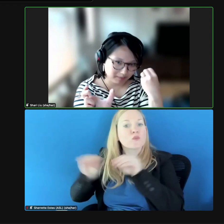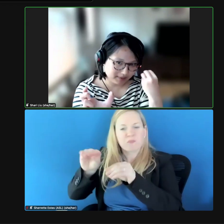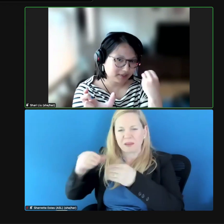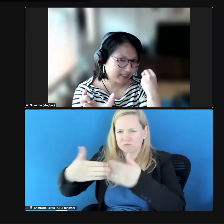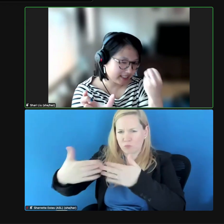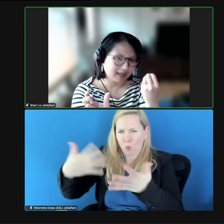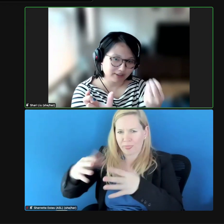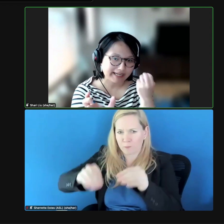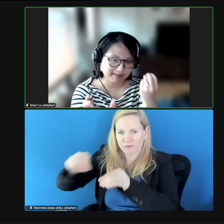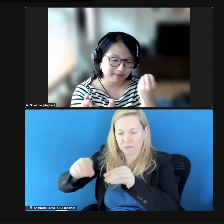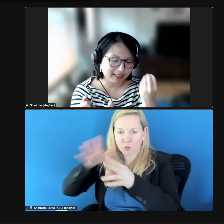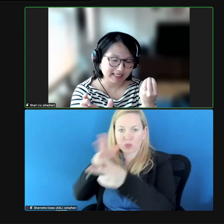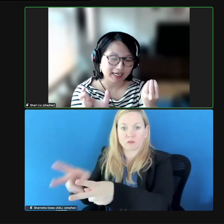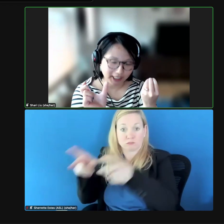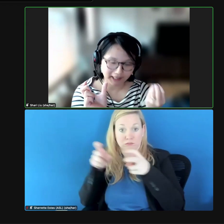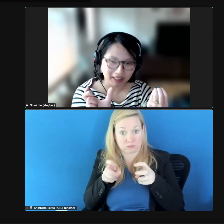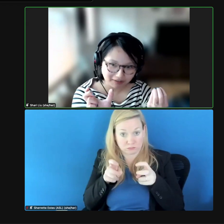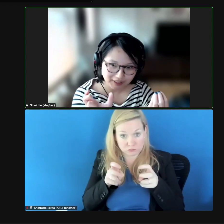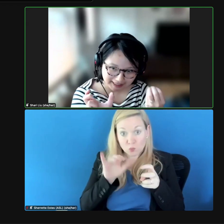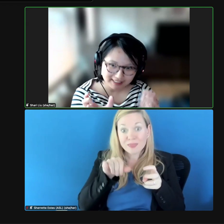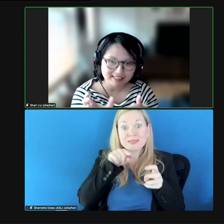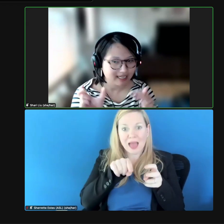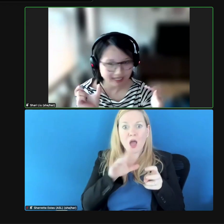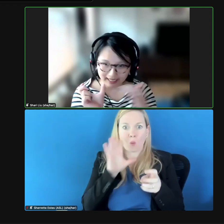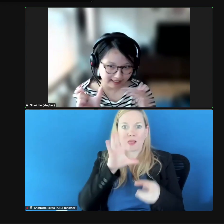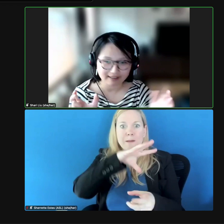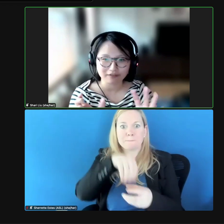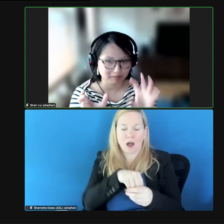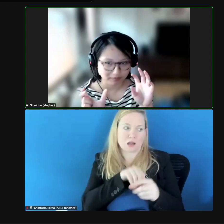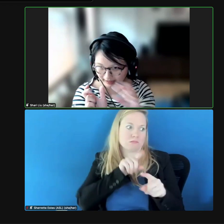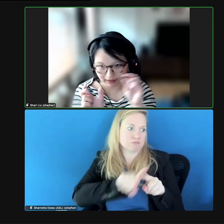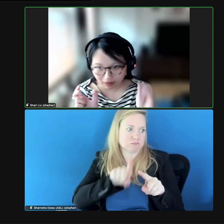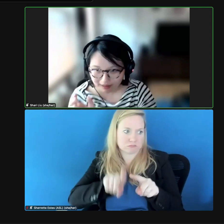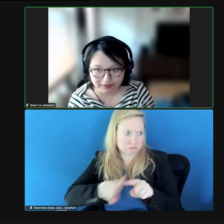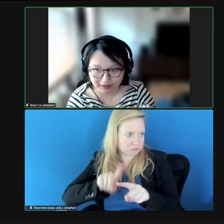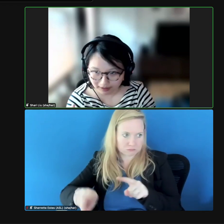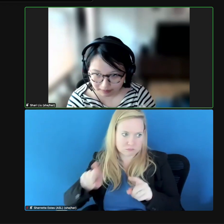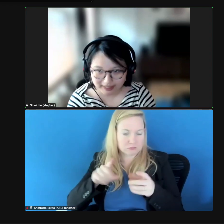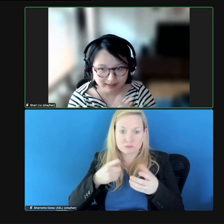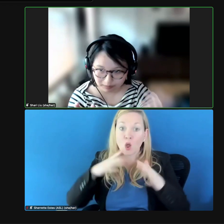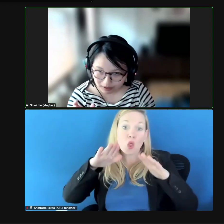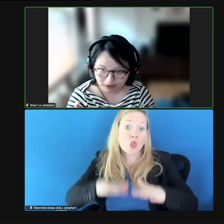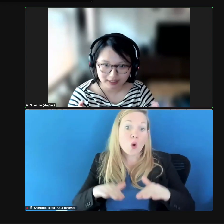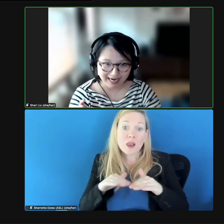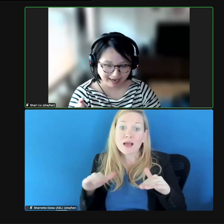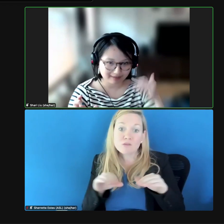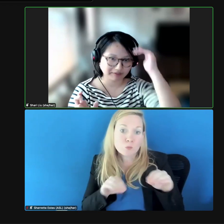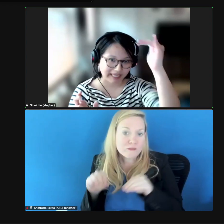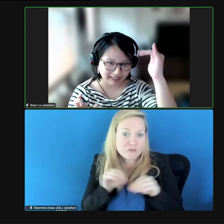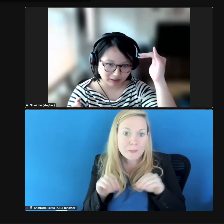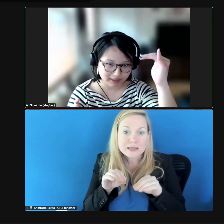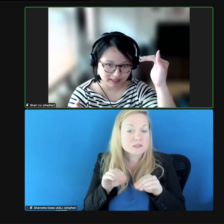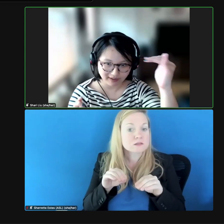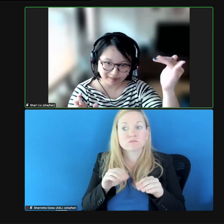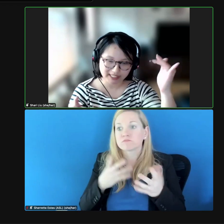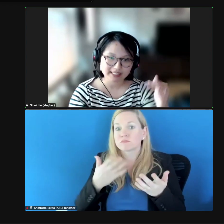is. So this contrast embodies actually a lot of changes, anything from like low-level luminance and motion to higher-level categories of